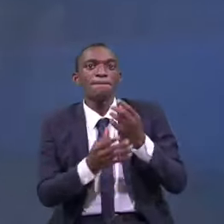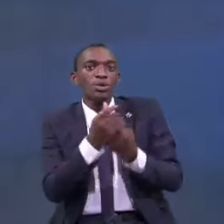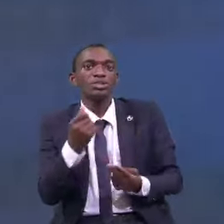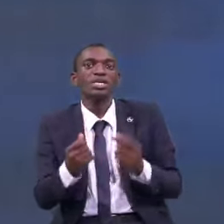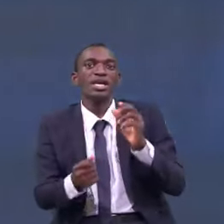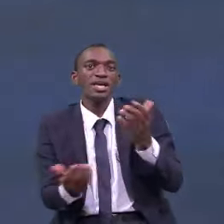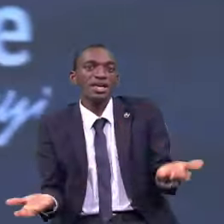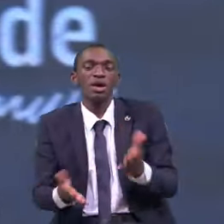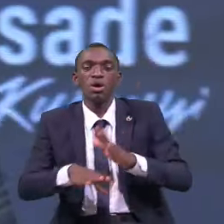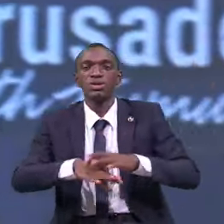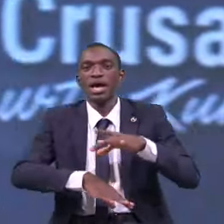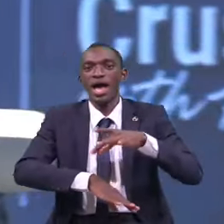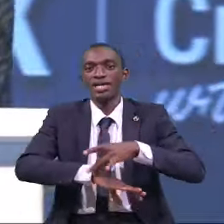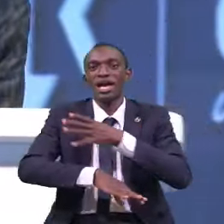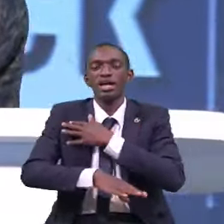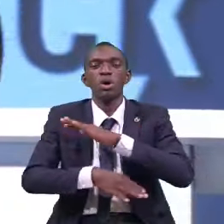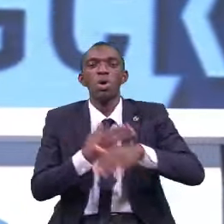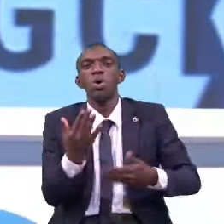eternity.